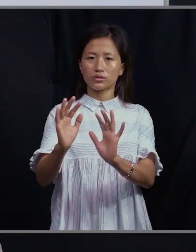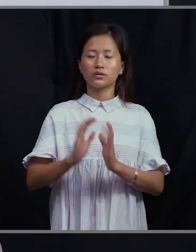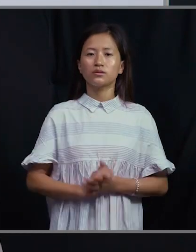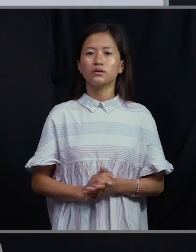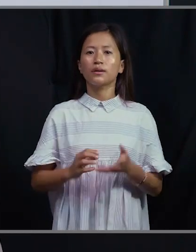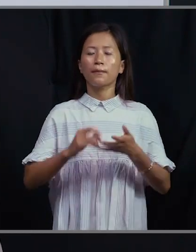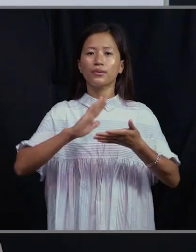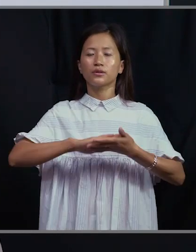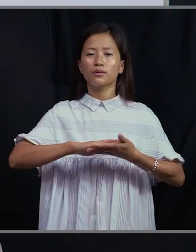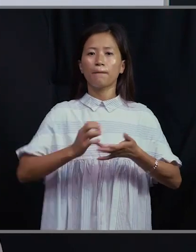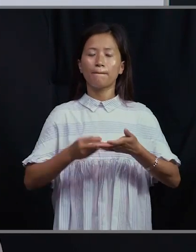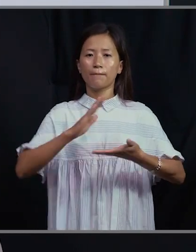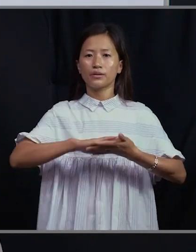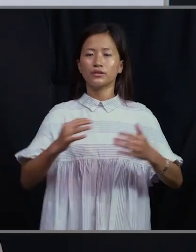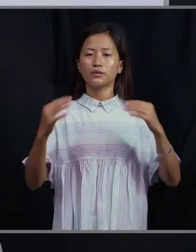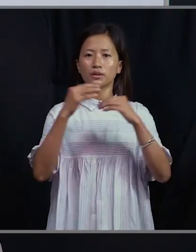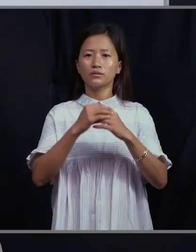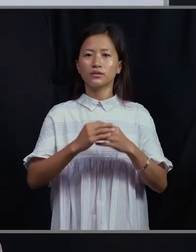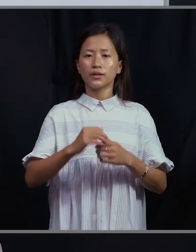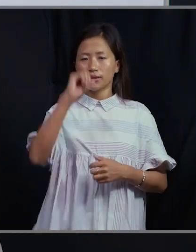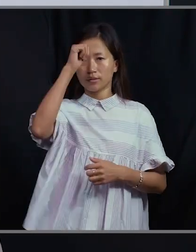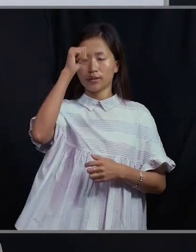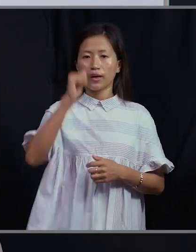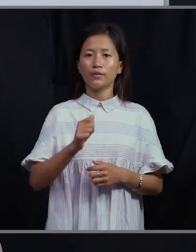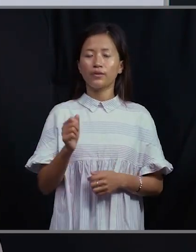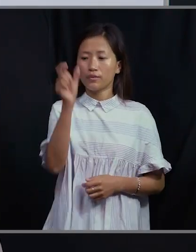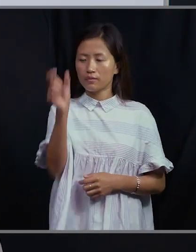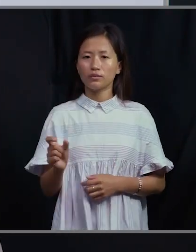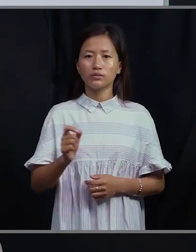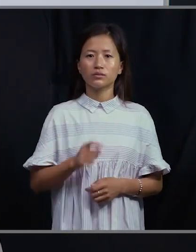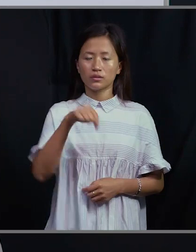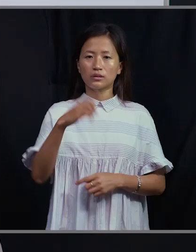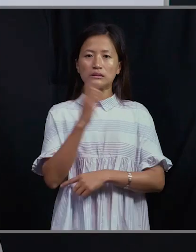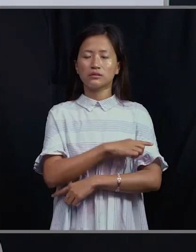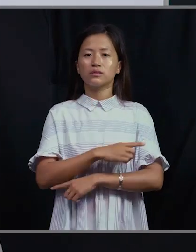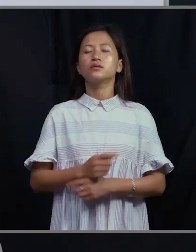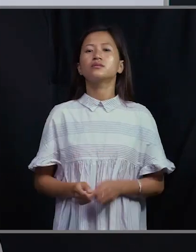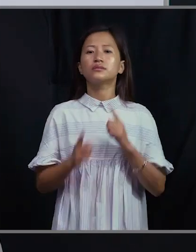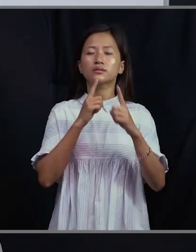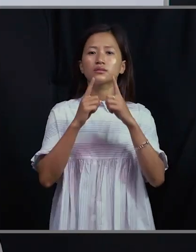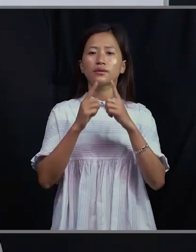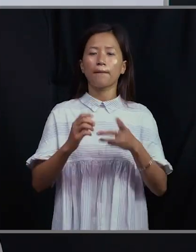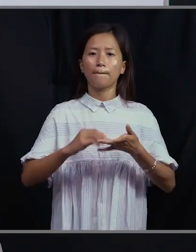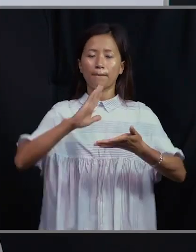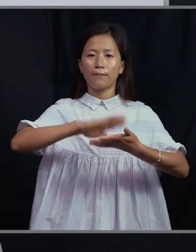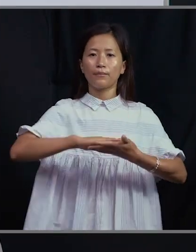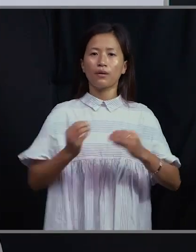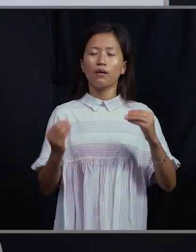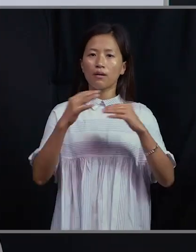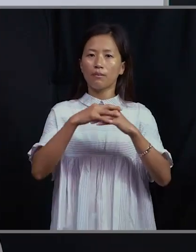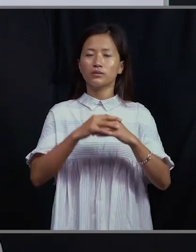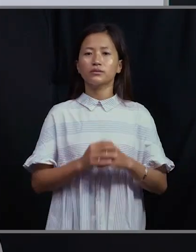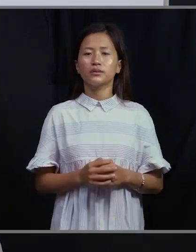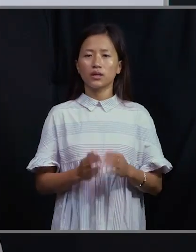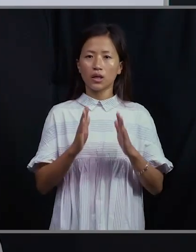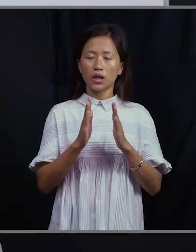the tribals, marriage among the Hindus, and today we will be discussing about the marriage among the